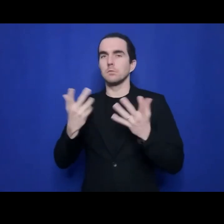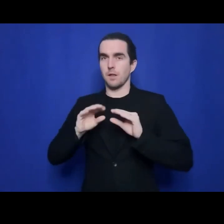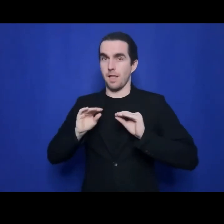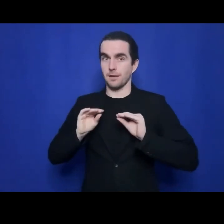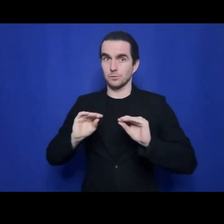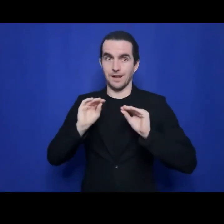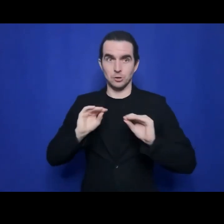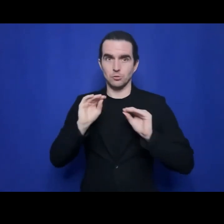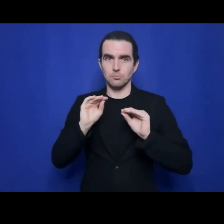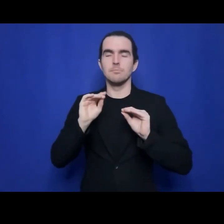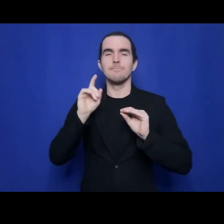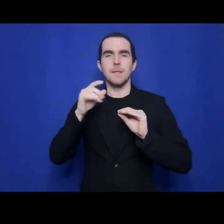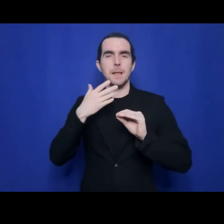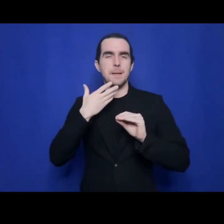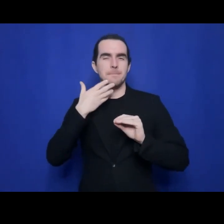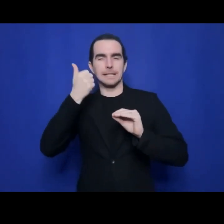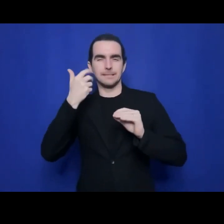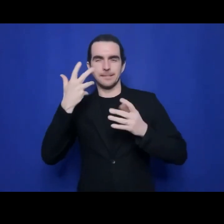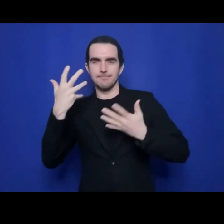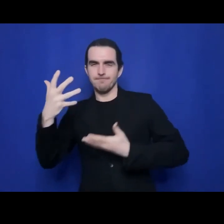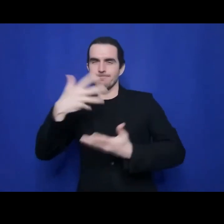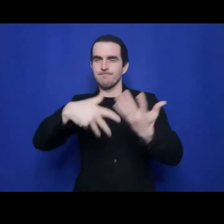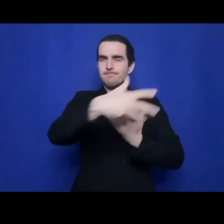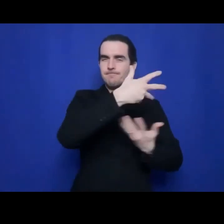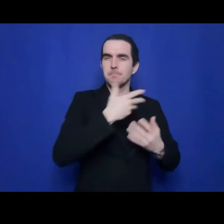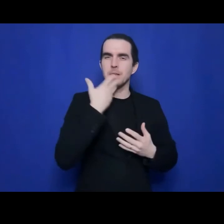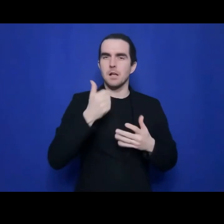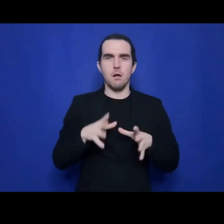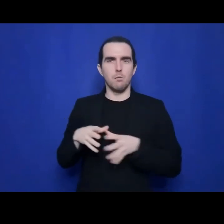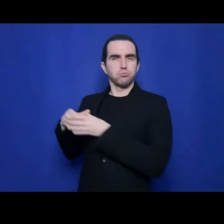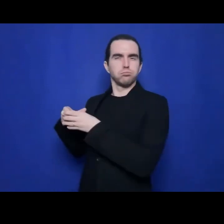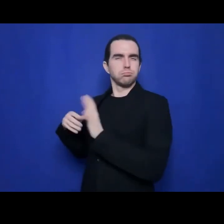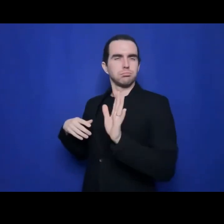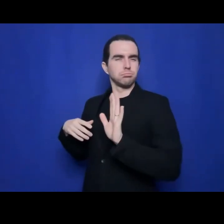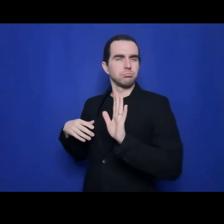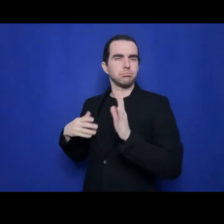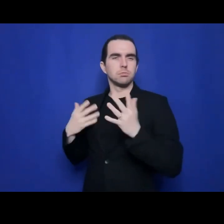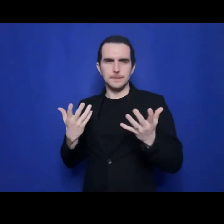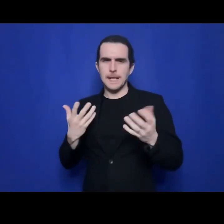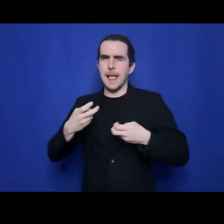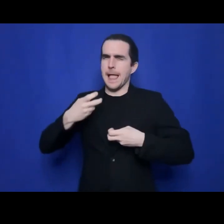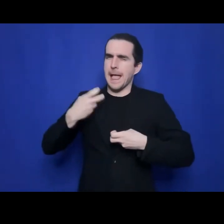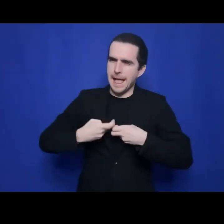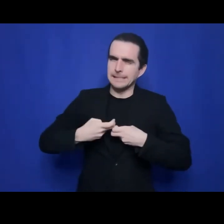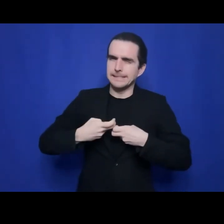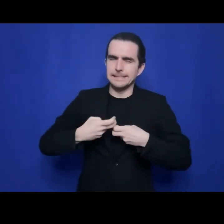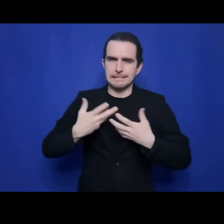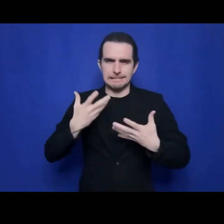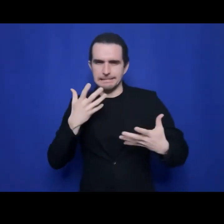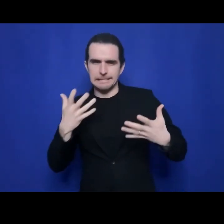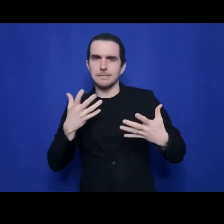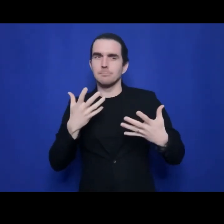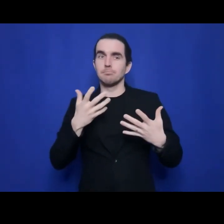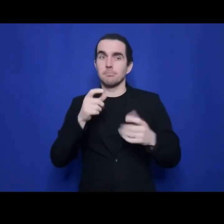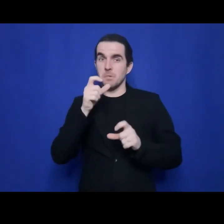blindness. And, you know, as an example, they will speak to me very loudly. Or in the case of a